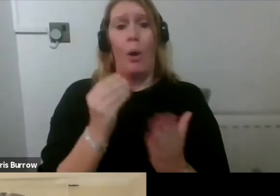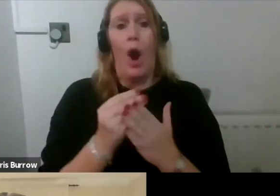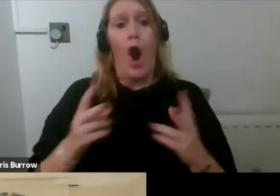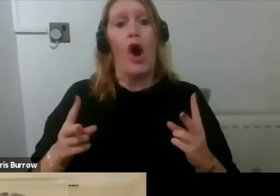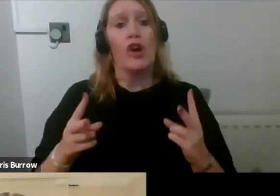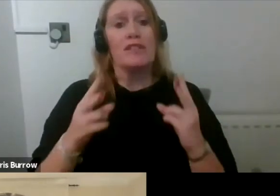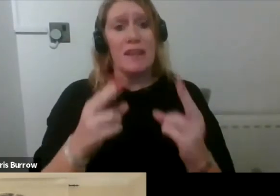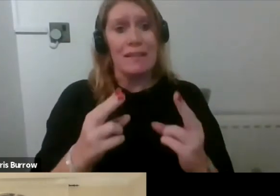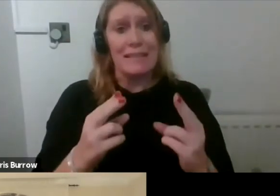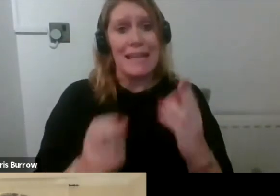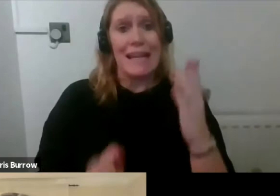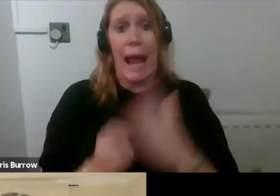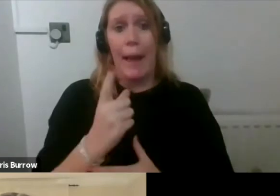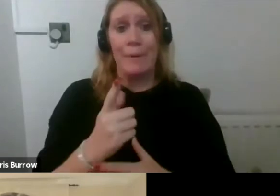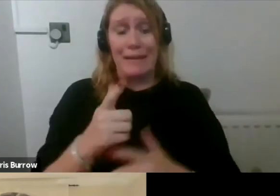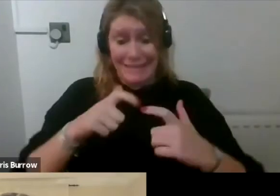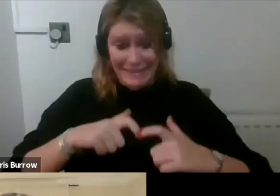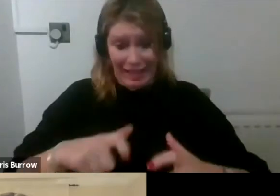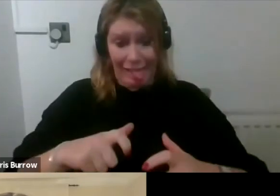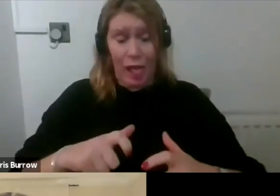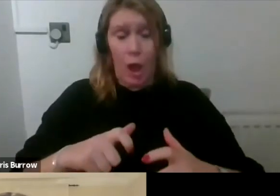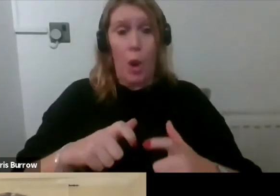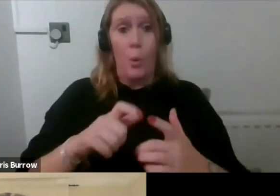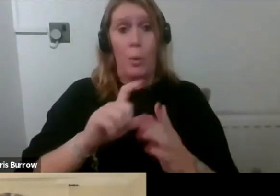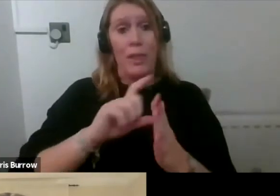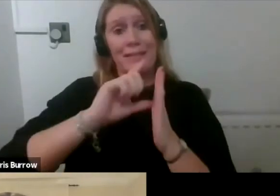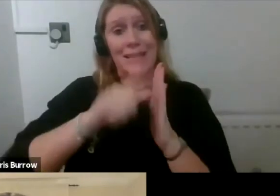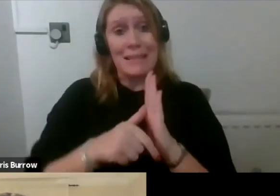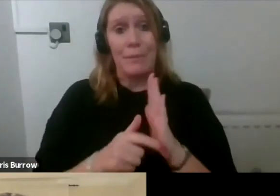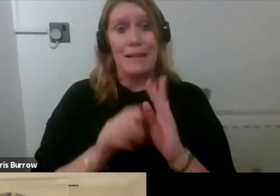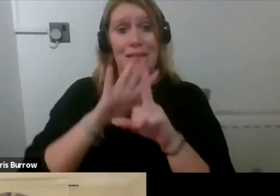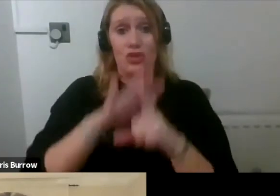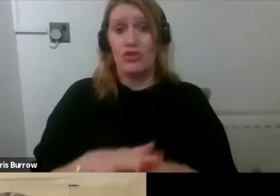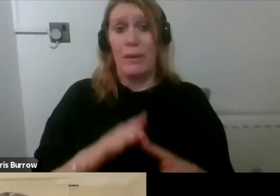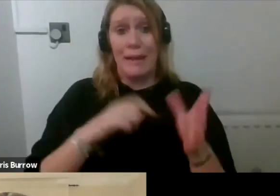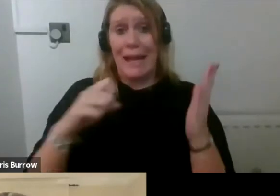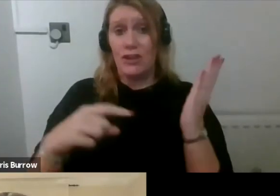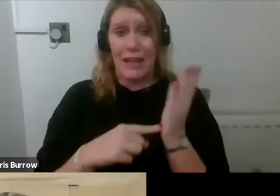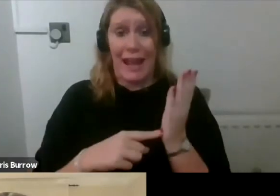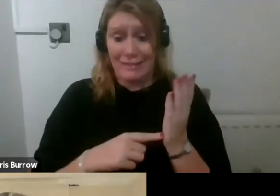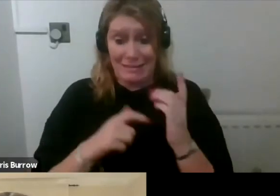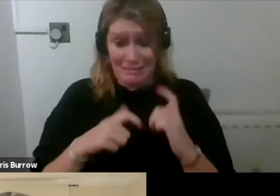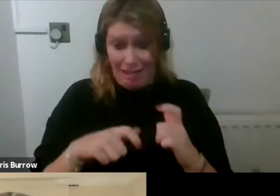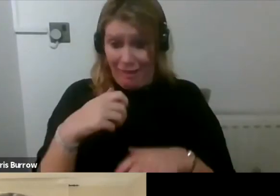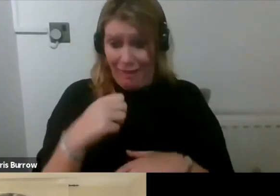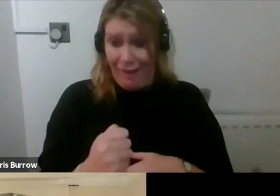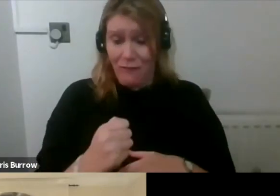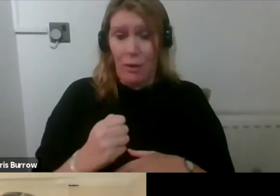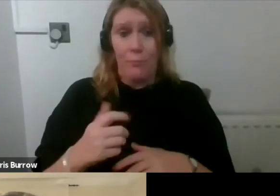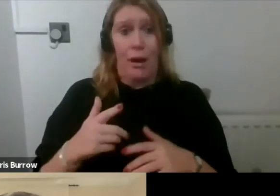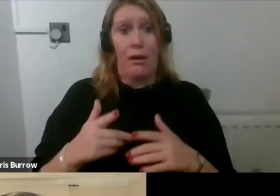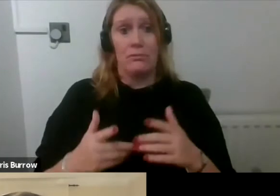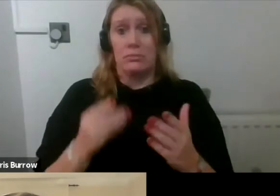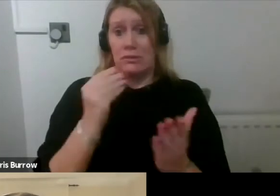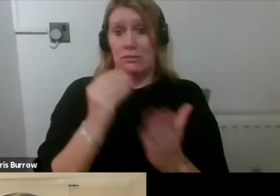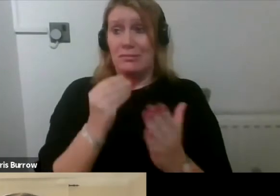DDA, and the fact that millions of people's lives have been made miserable because of it, and people have died.